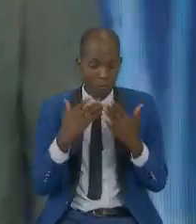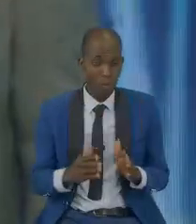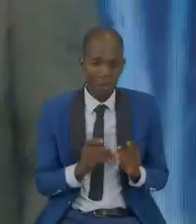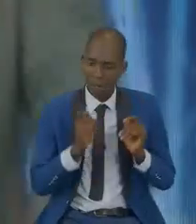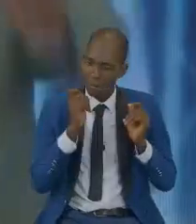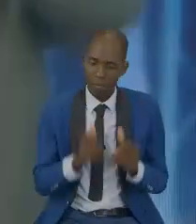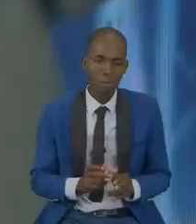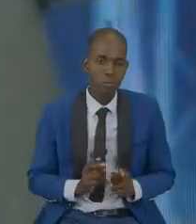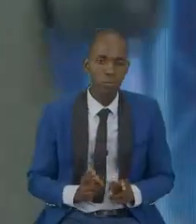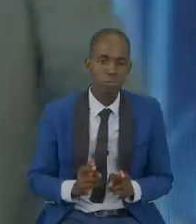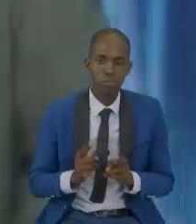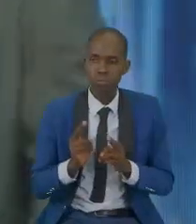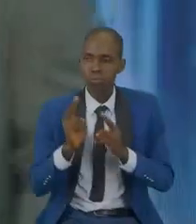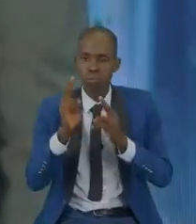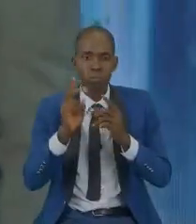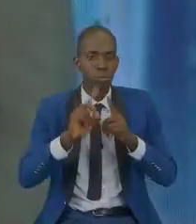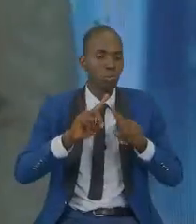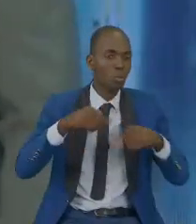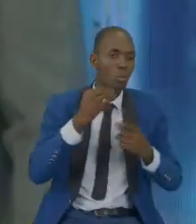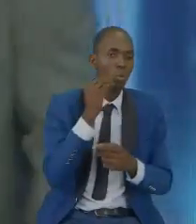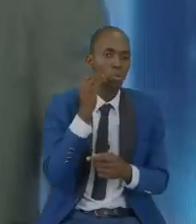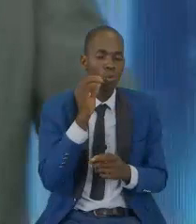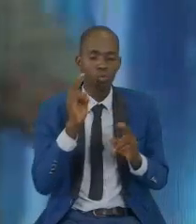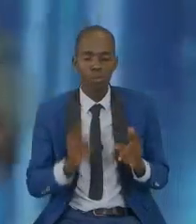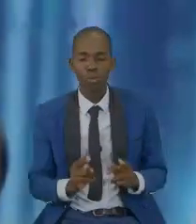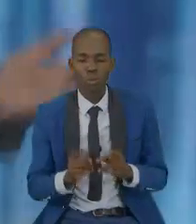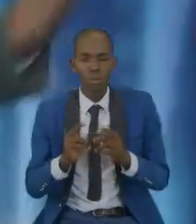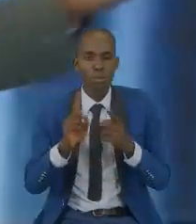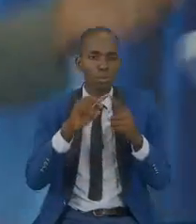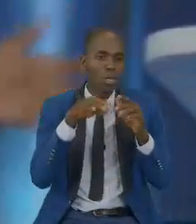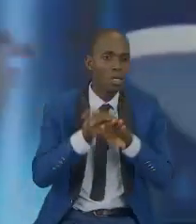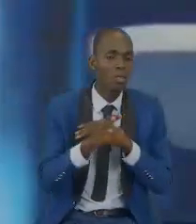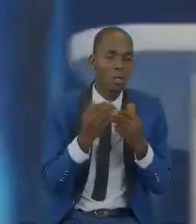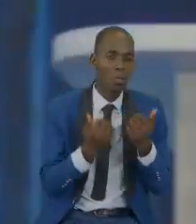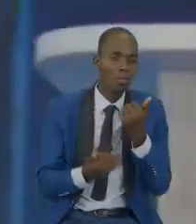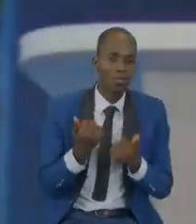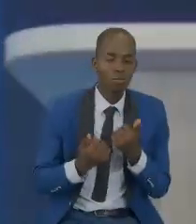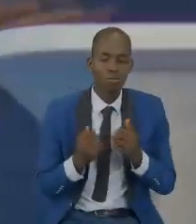the bus, they are running to their home, they are running on the road, they might even be